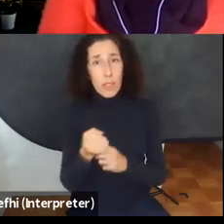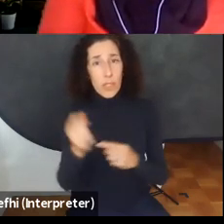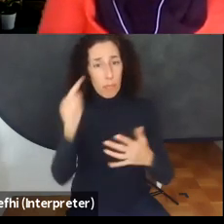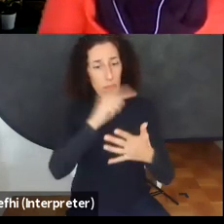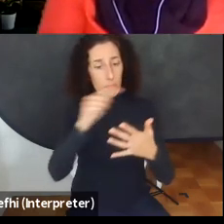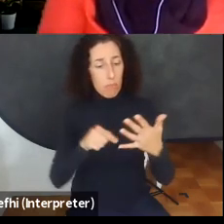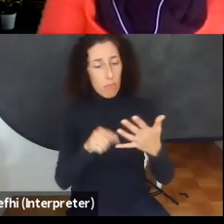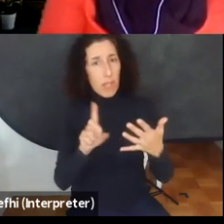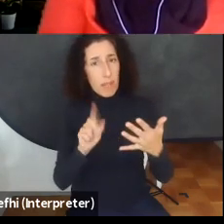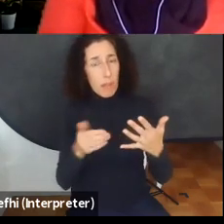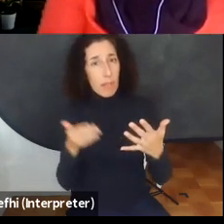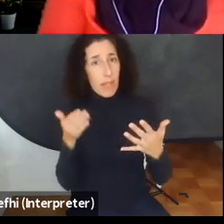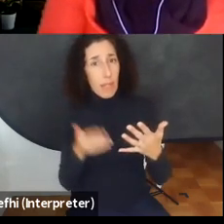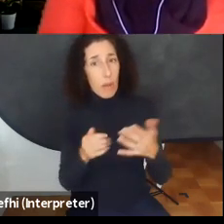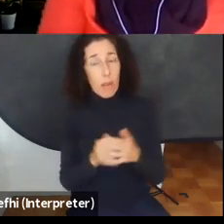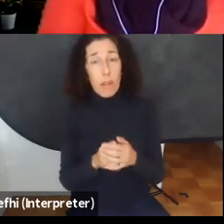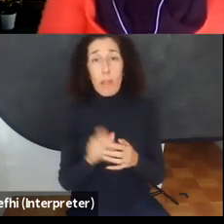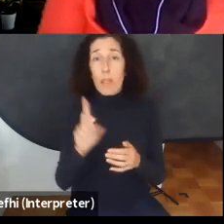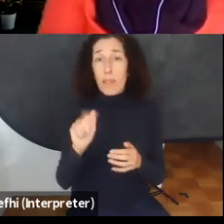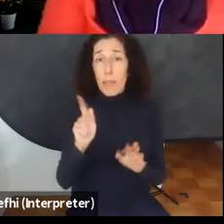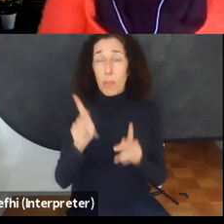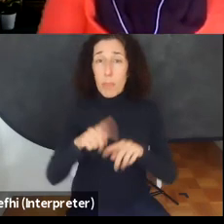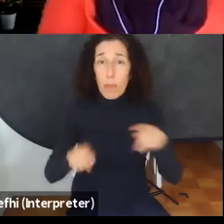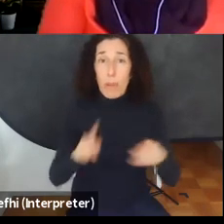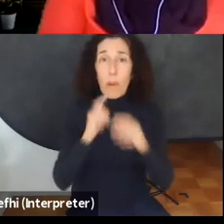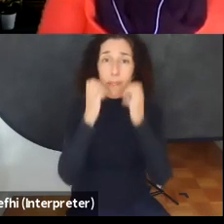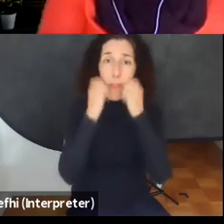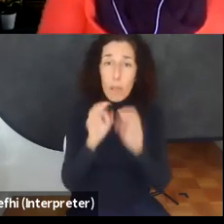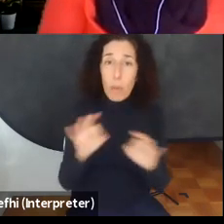we are valuable, and we matter, and our issues are